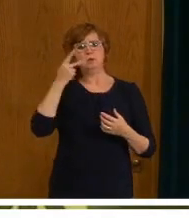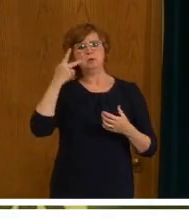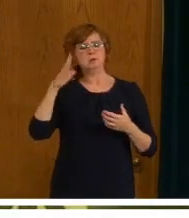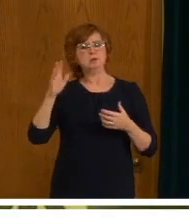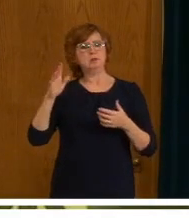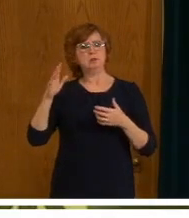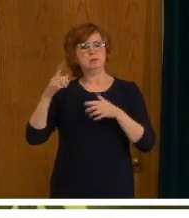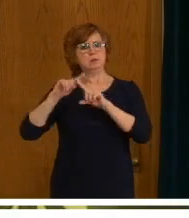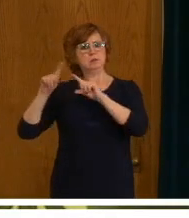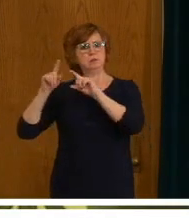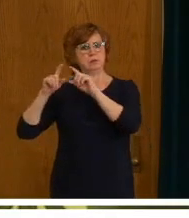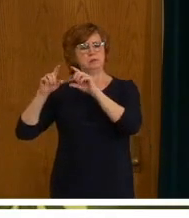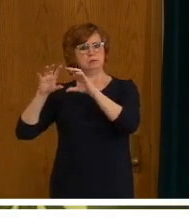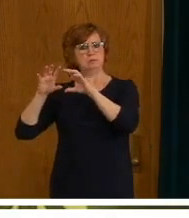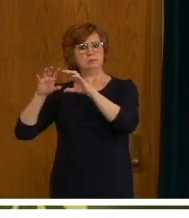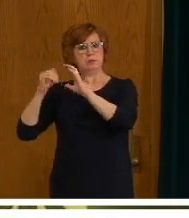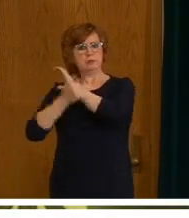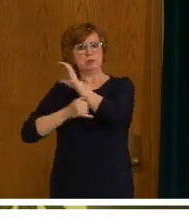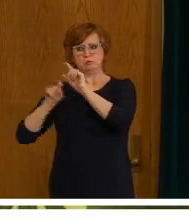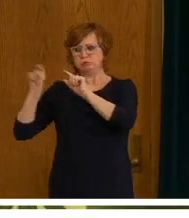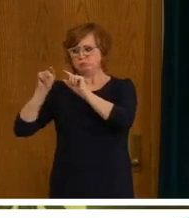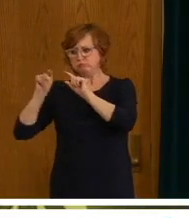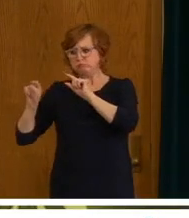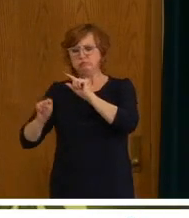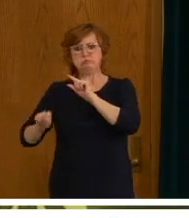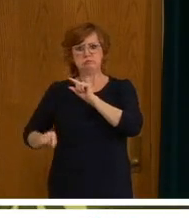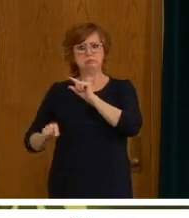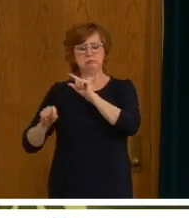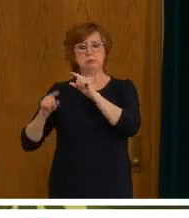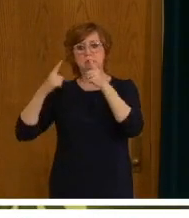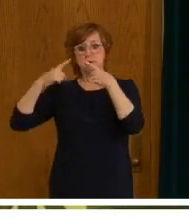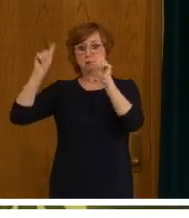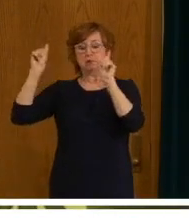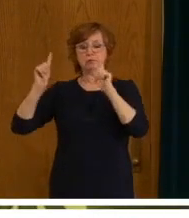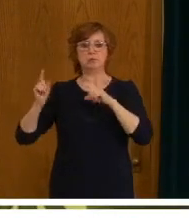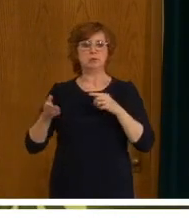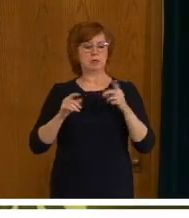access. And 2, because of these high vaccination